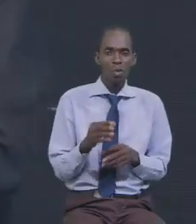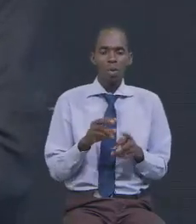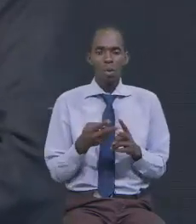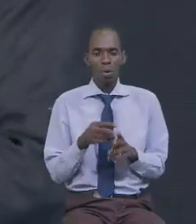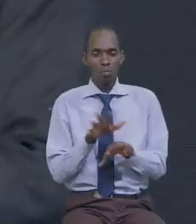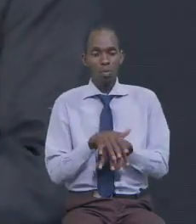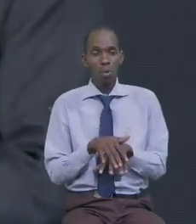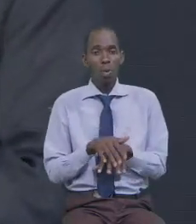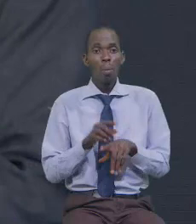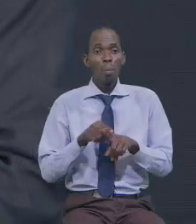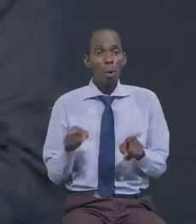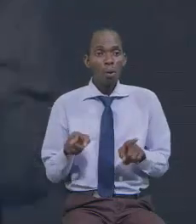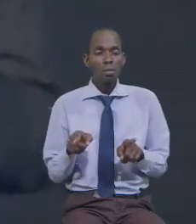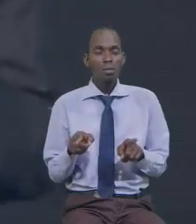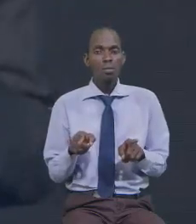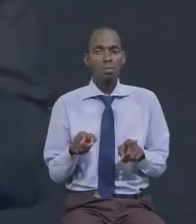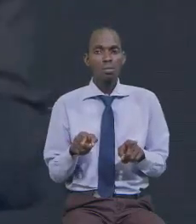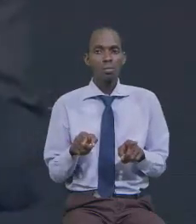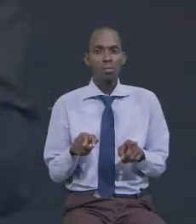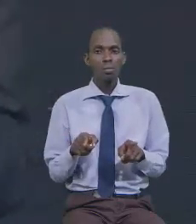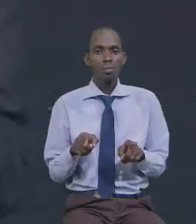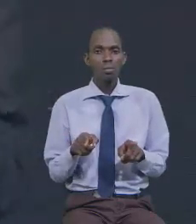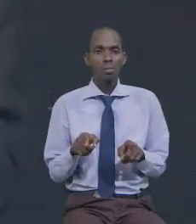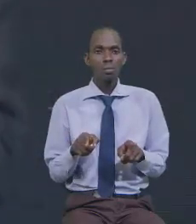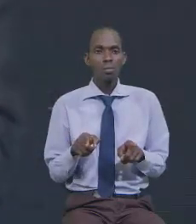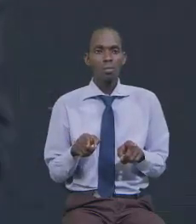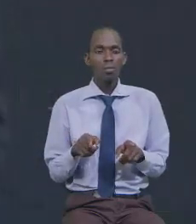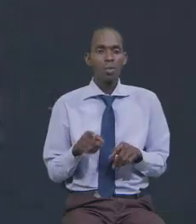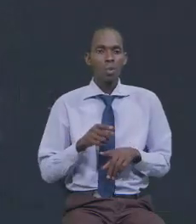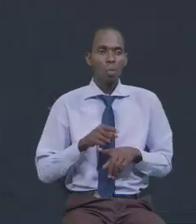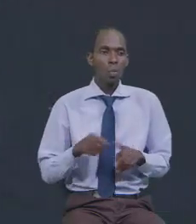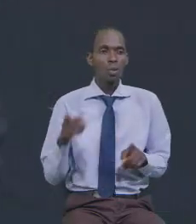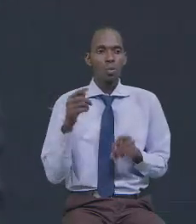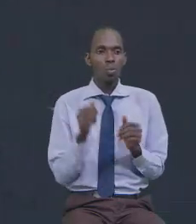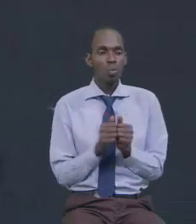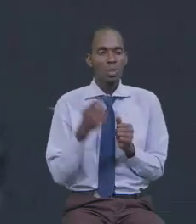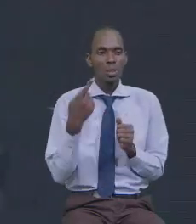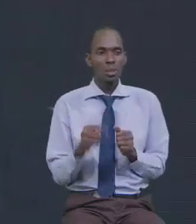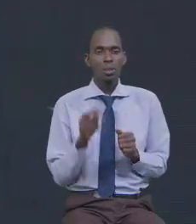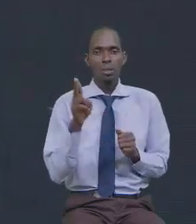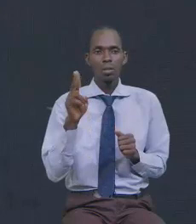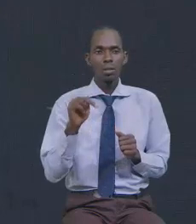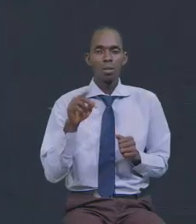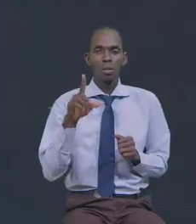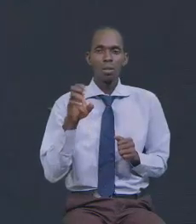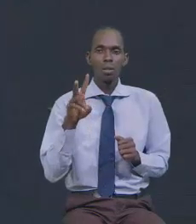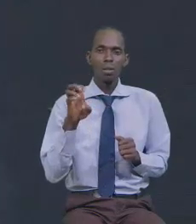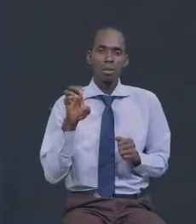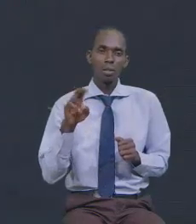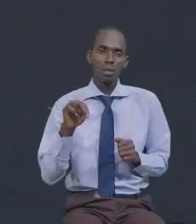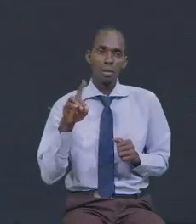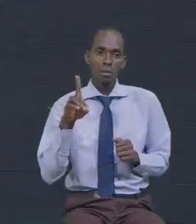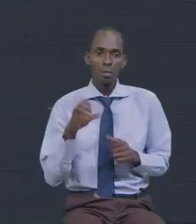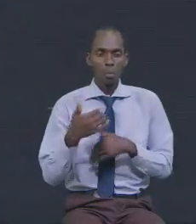with the unleavened bread of sincerity and